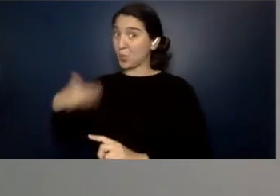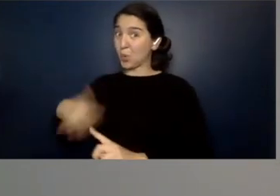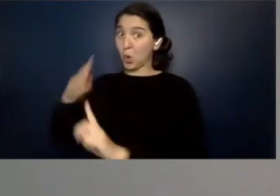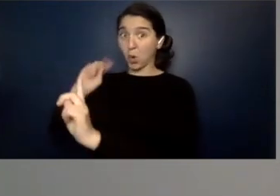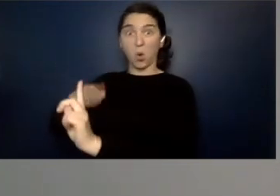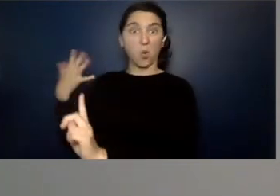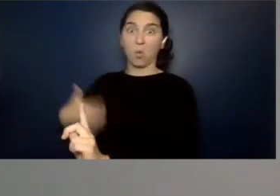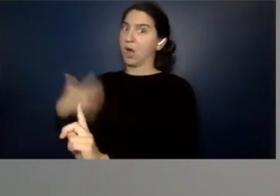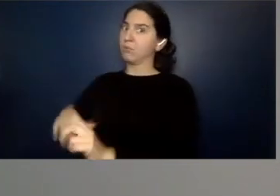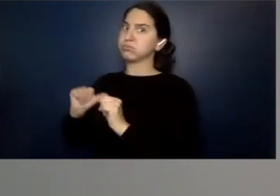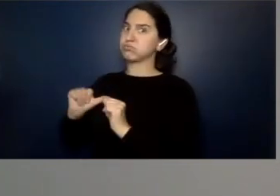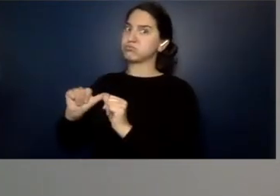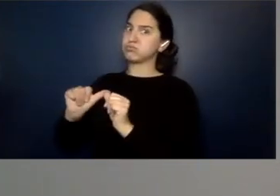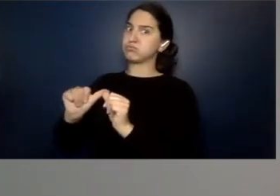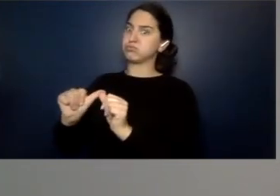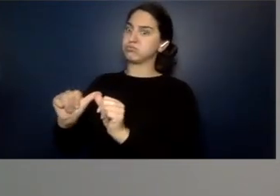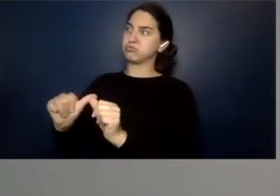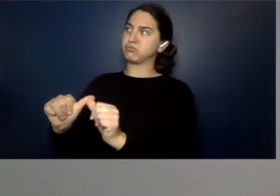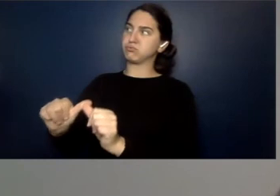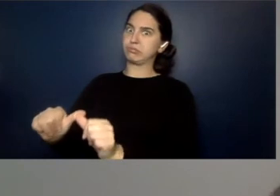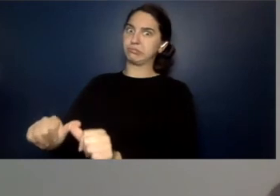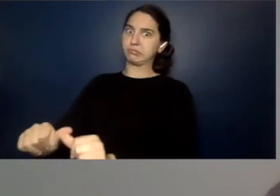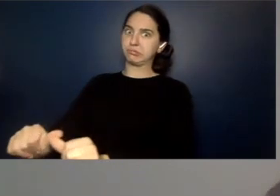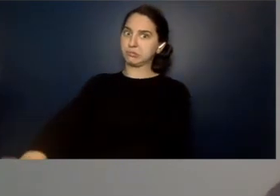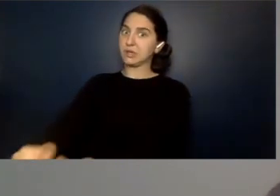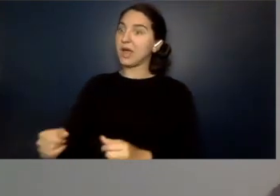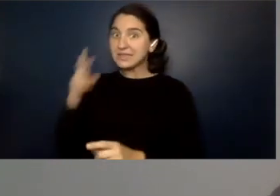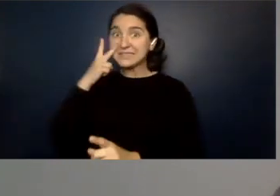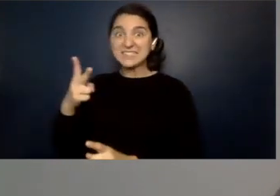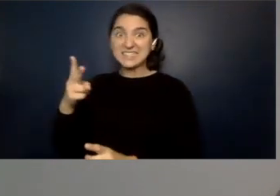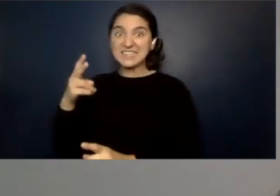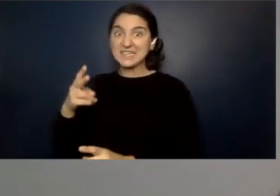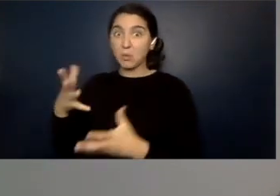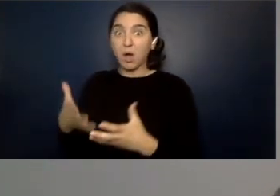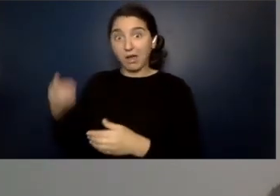impossible without religious homogeneity.